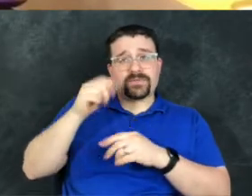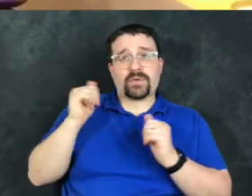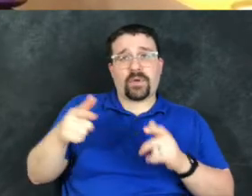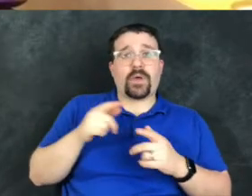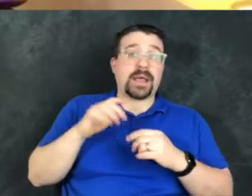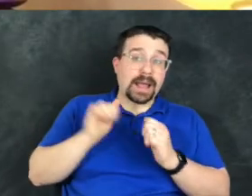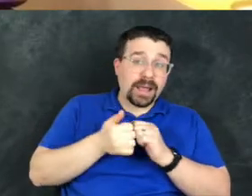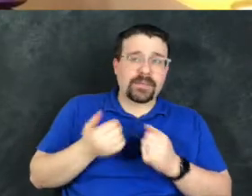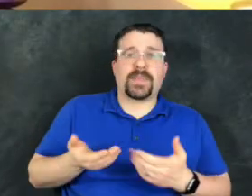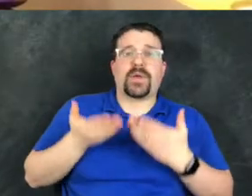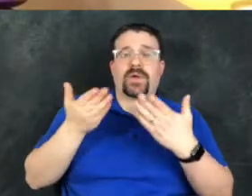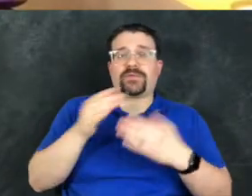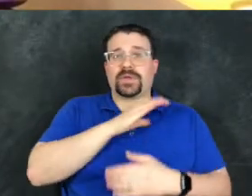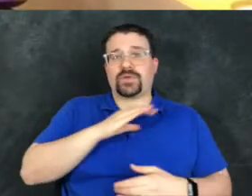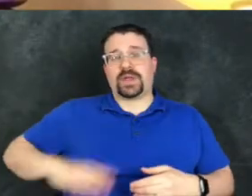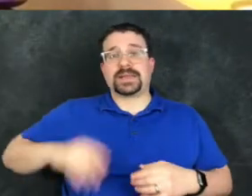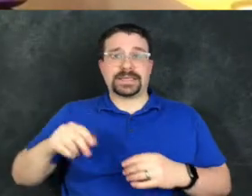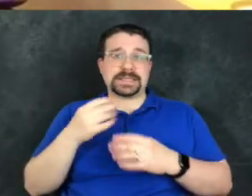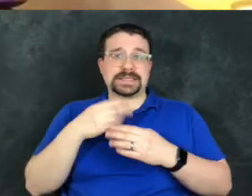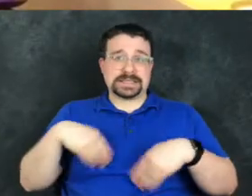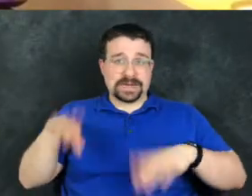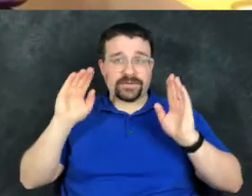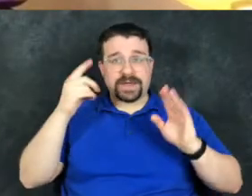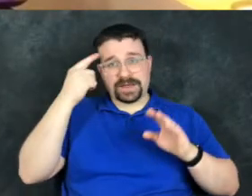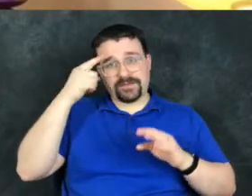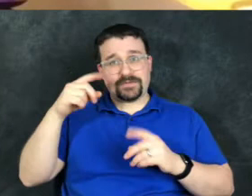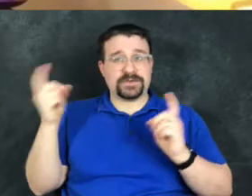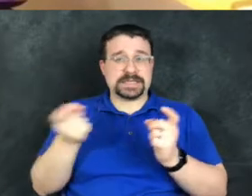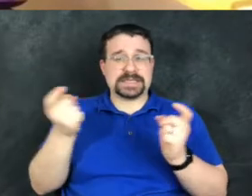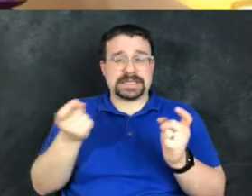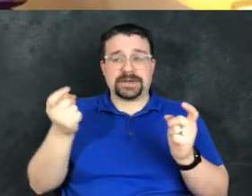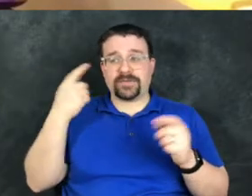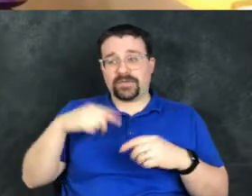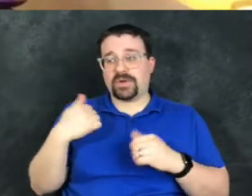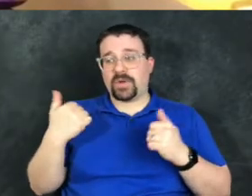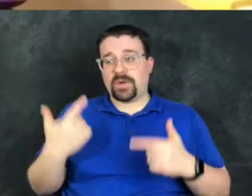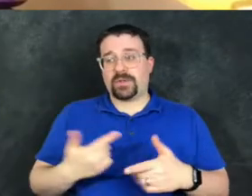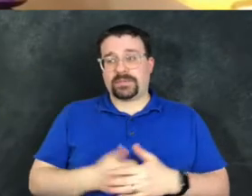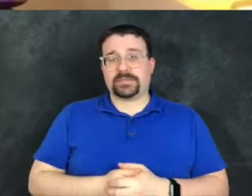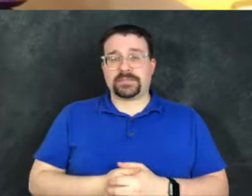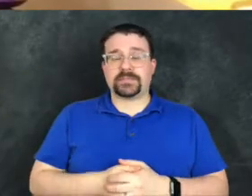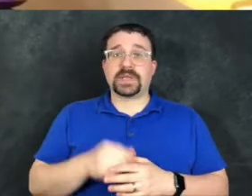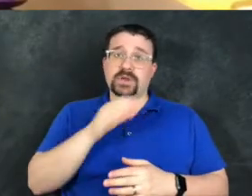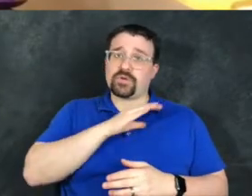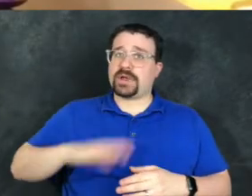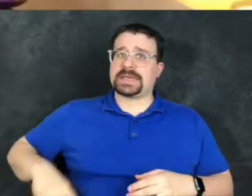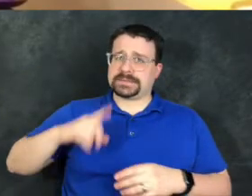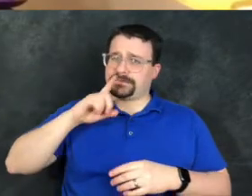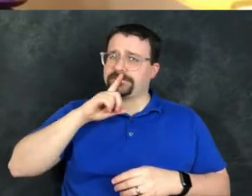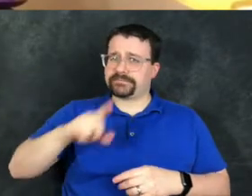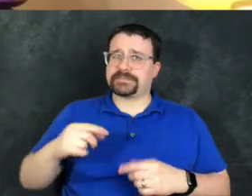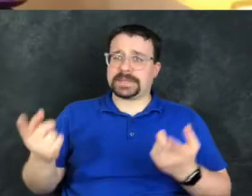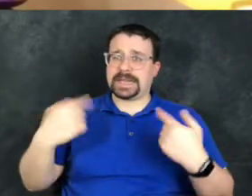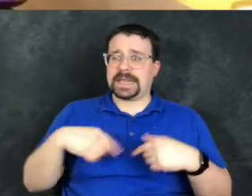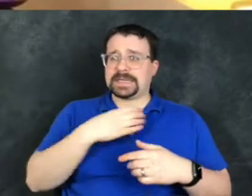and cares for all by offering Christ and his sacrifice for sin for all.